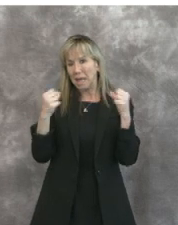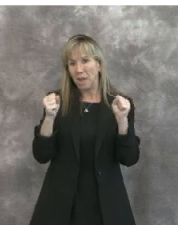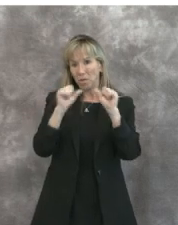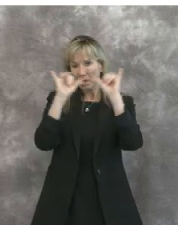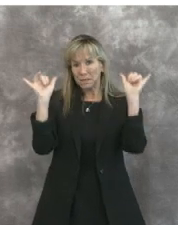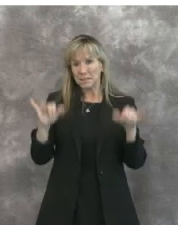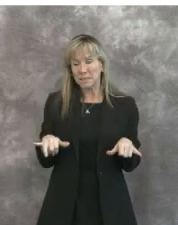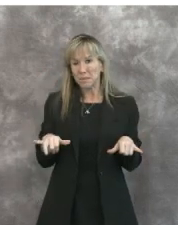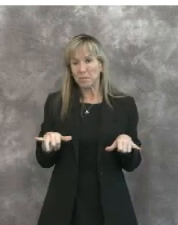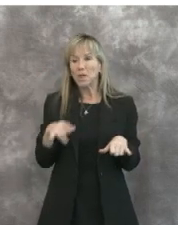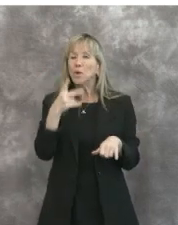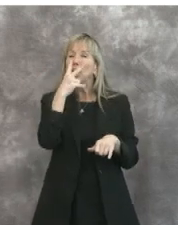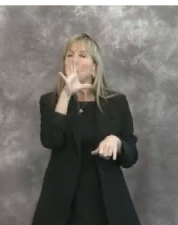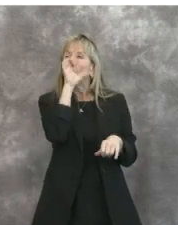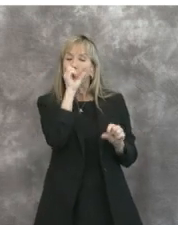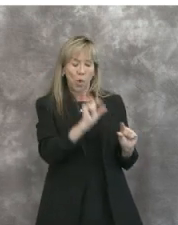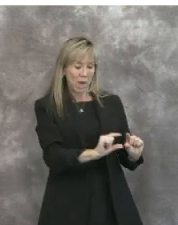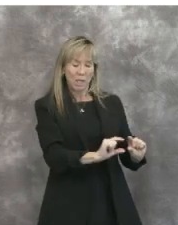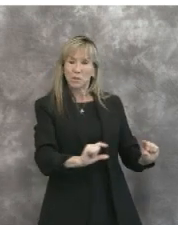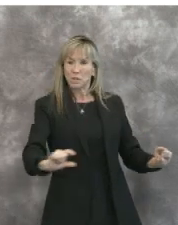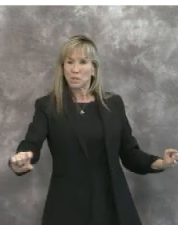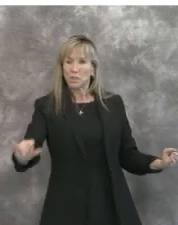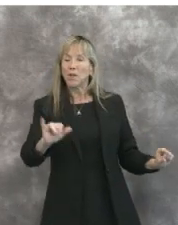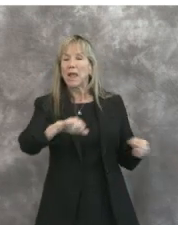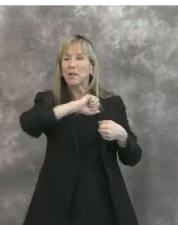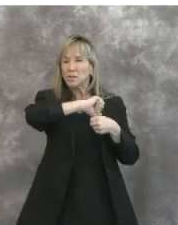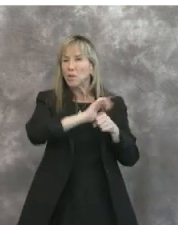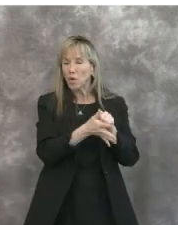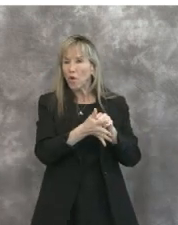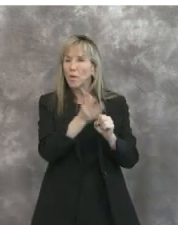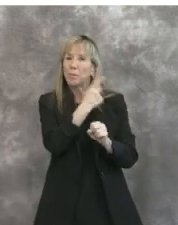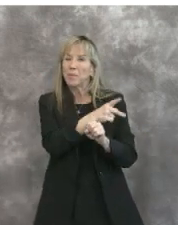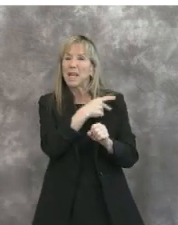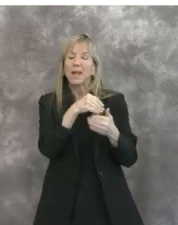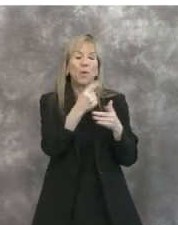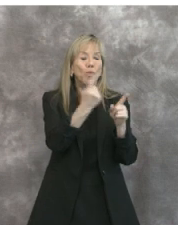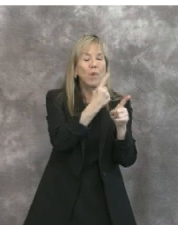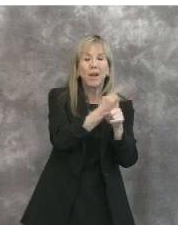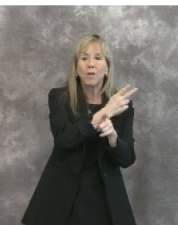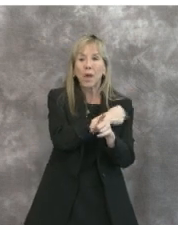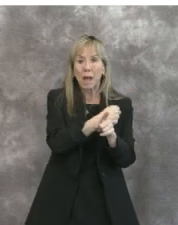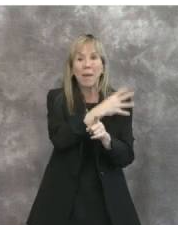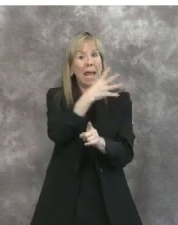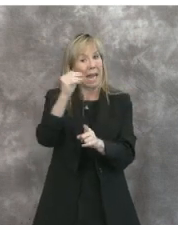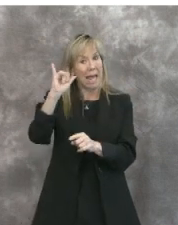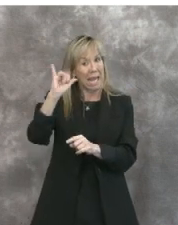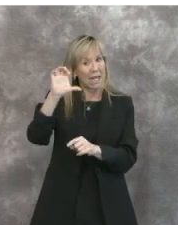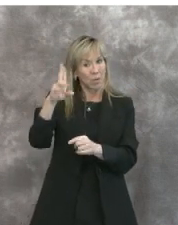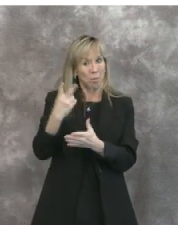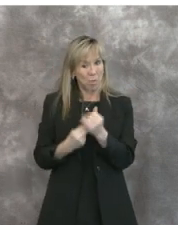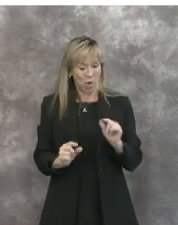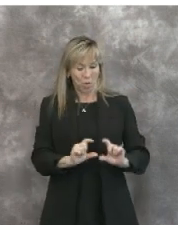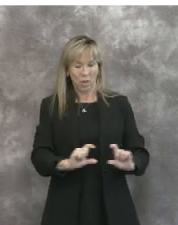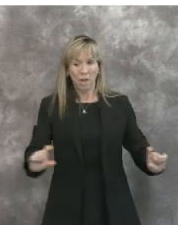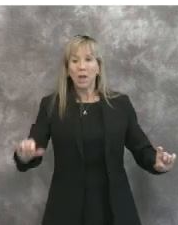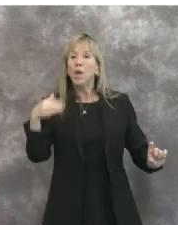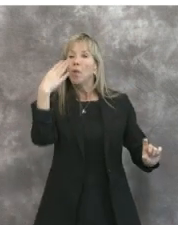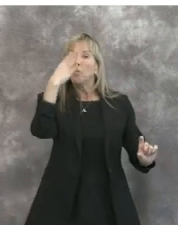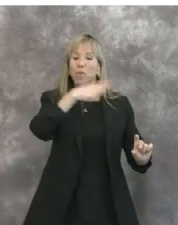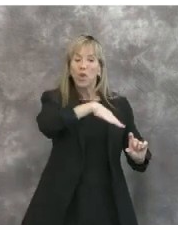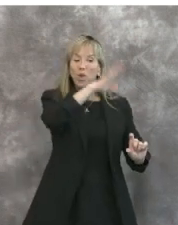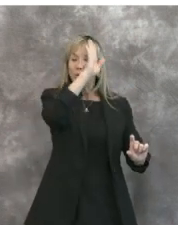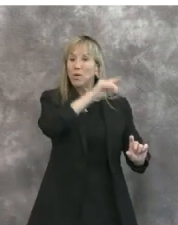capacity. The orange numbers representing COVID-related patients in both regular hospital and ICU. The blue representing those